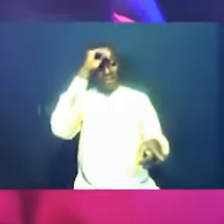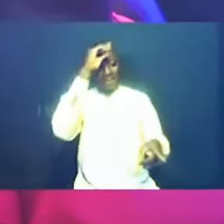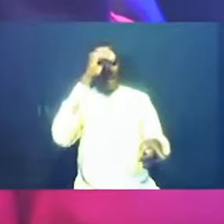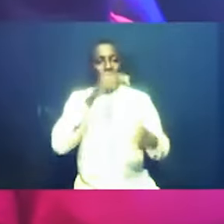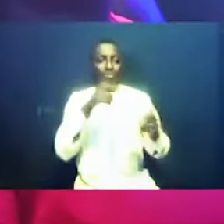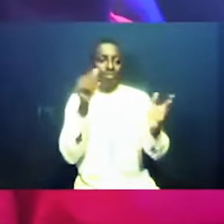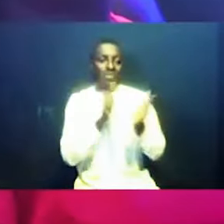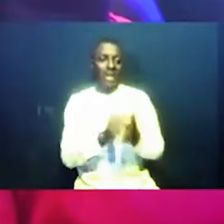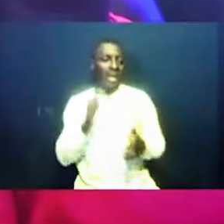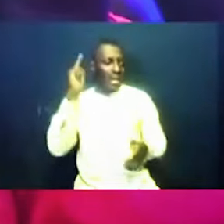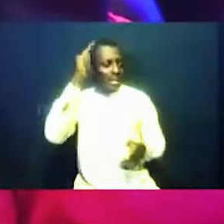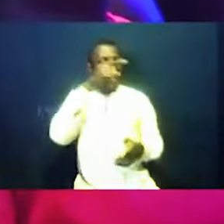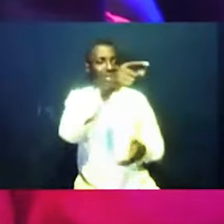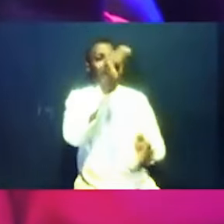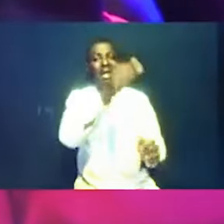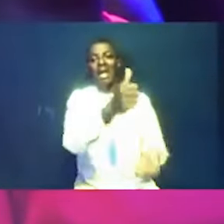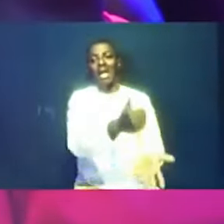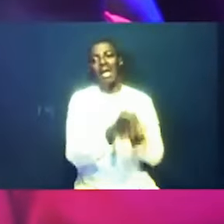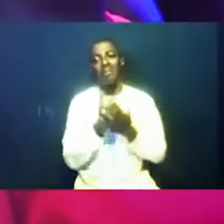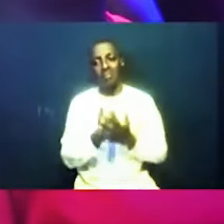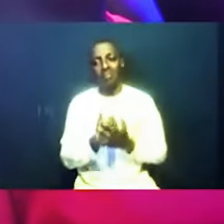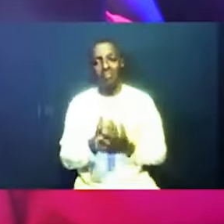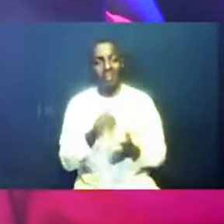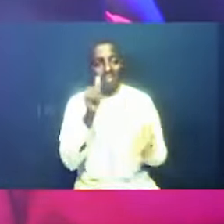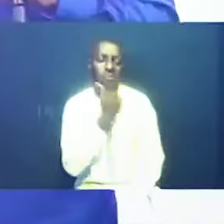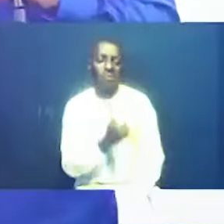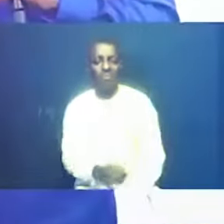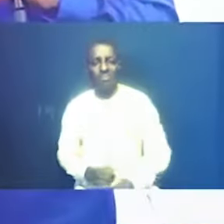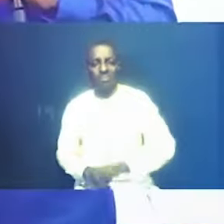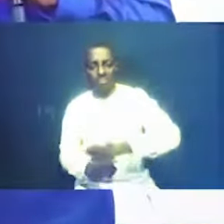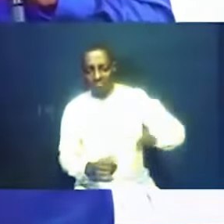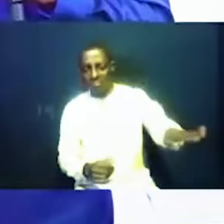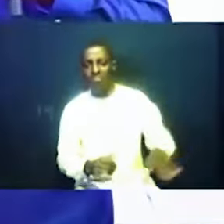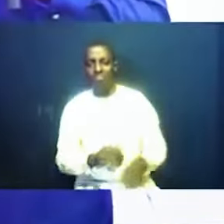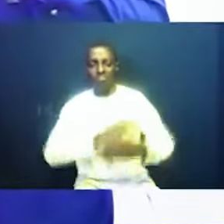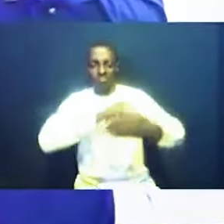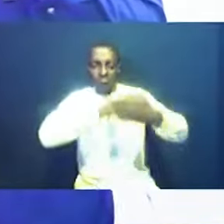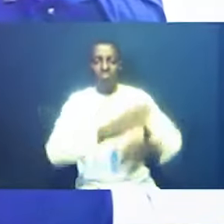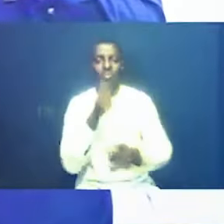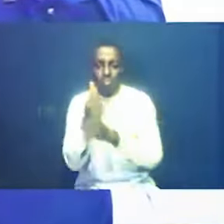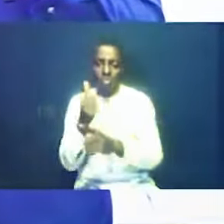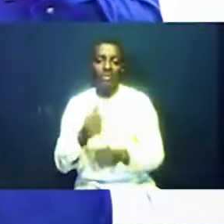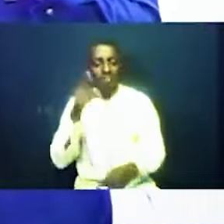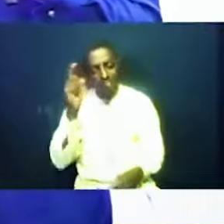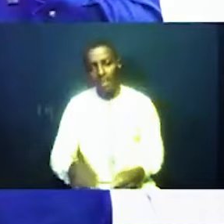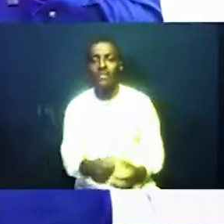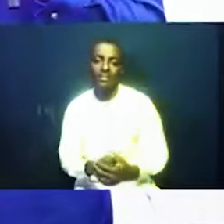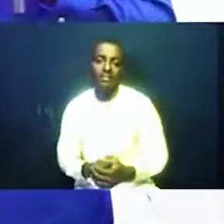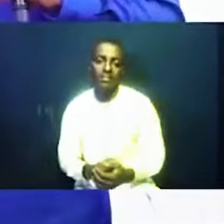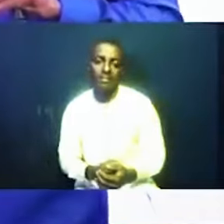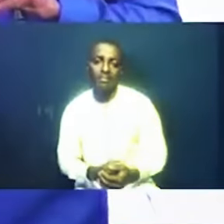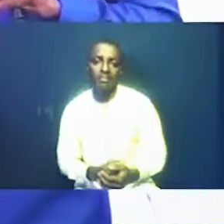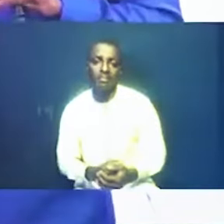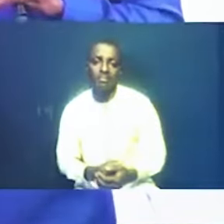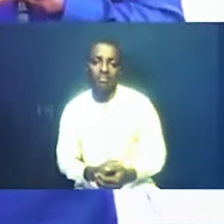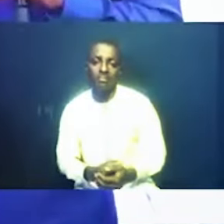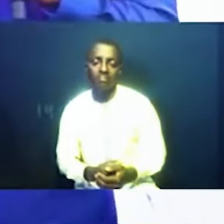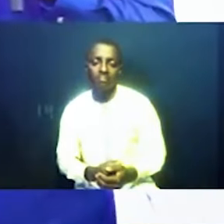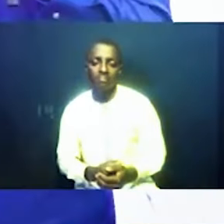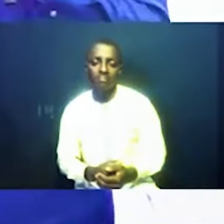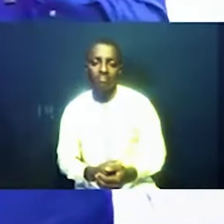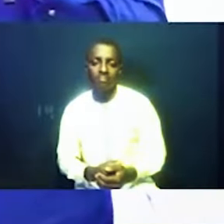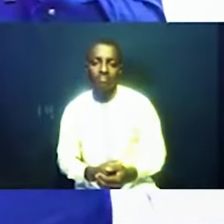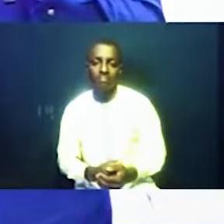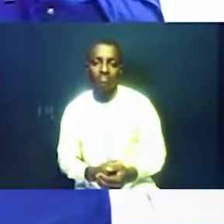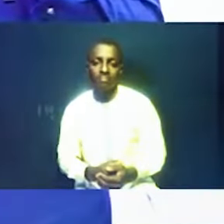a yaboni, chum free. All of us are always tempted to yield to a benefactor's suggestion, even though